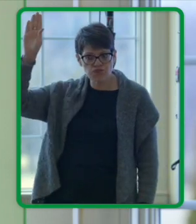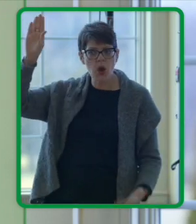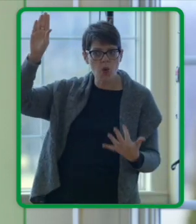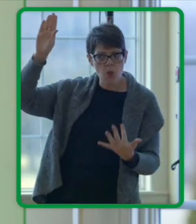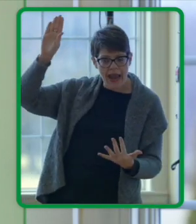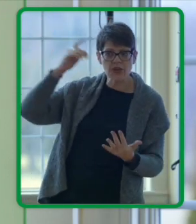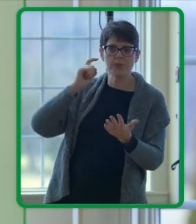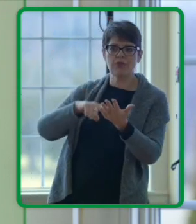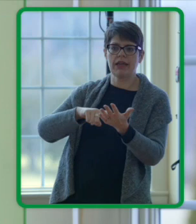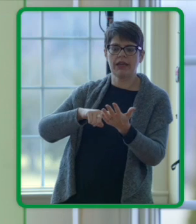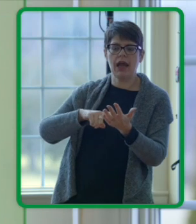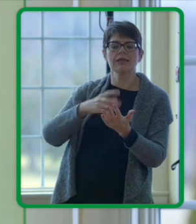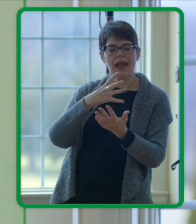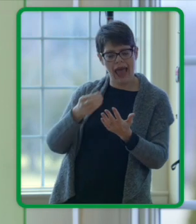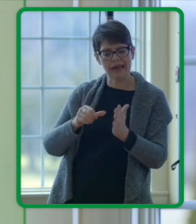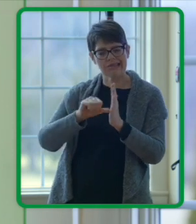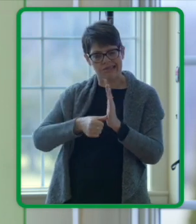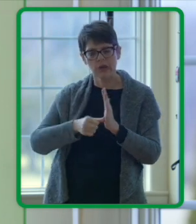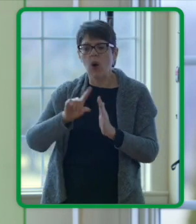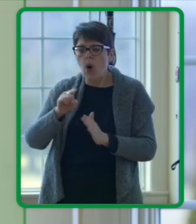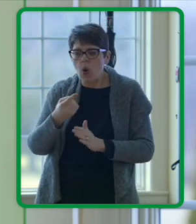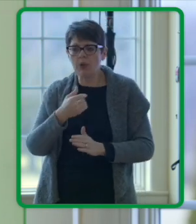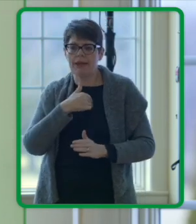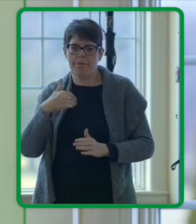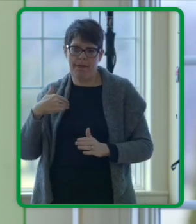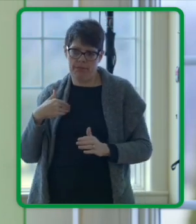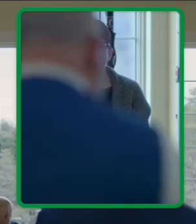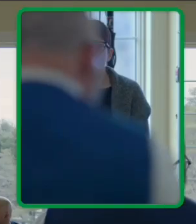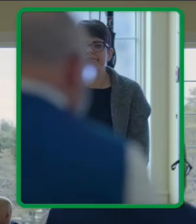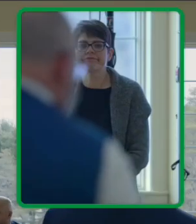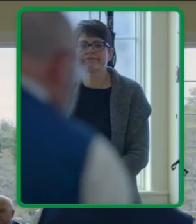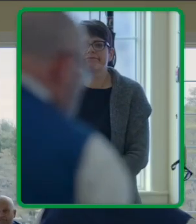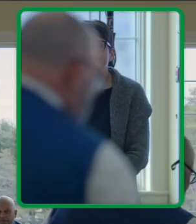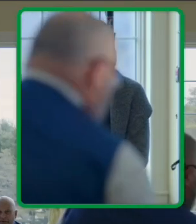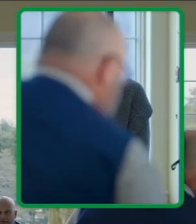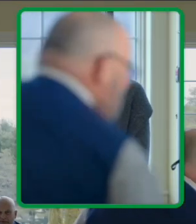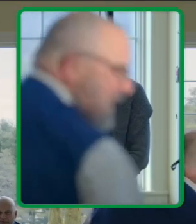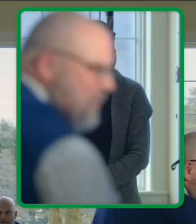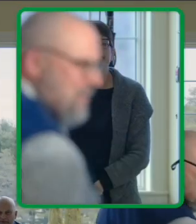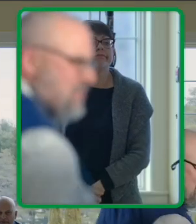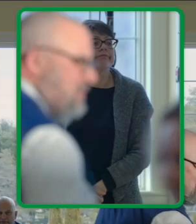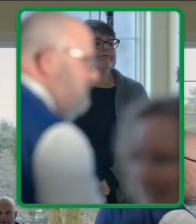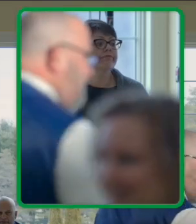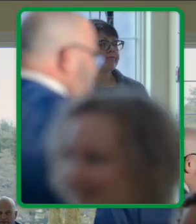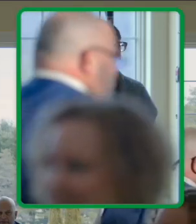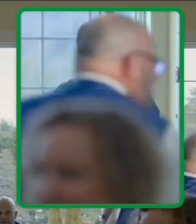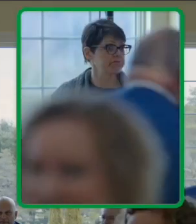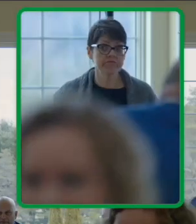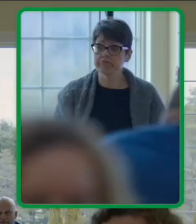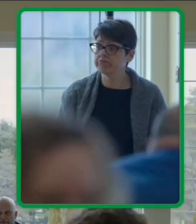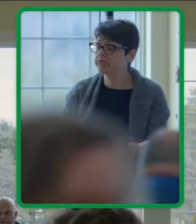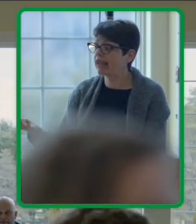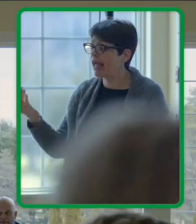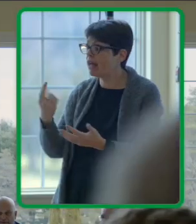that only members may address the meeting and vote. I would now like to ask for a motion to